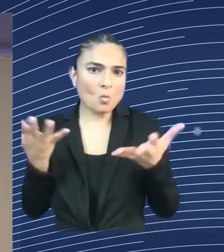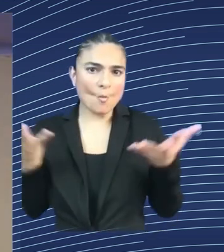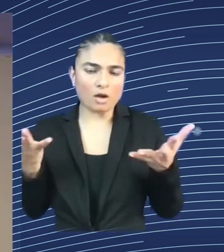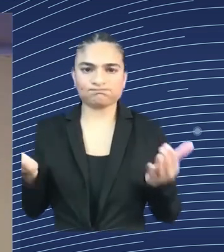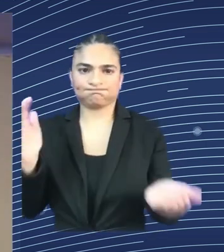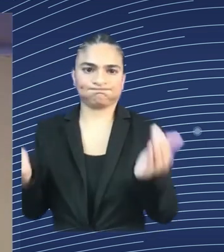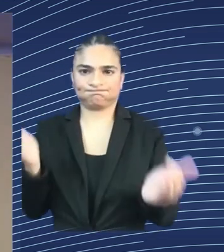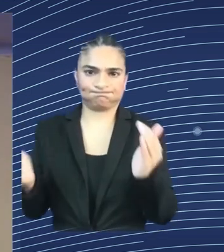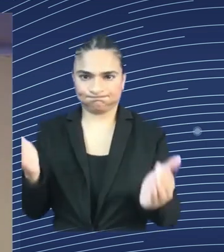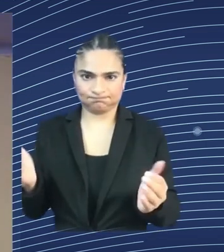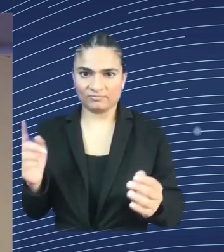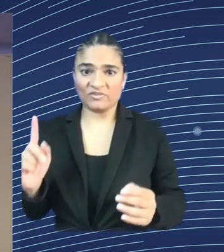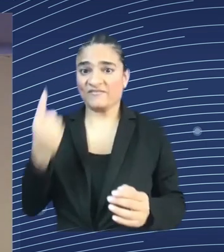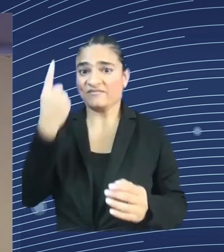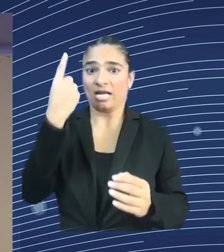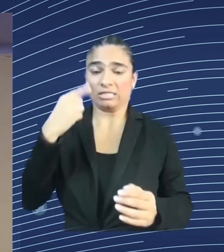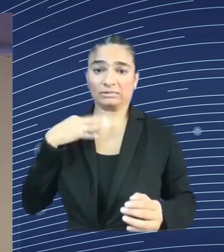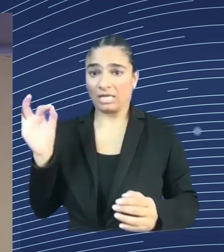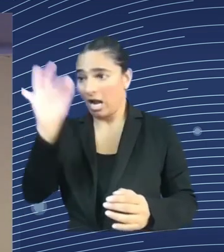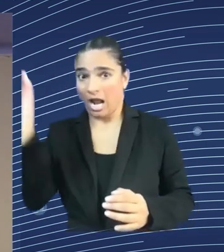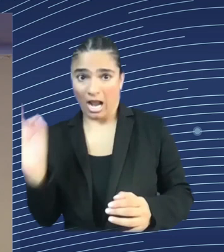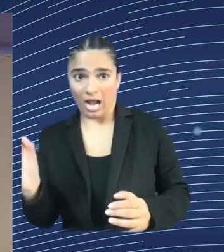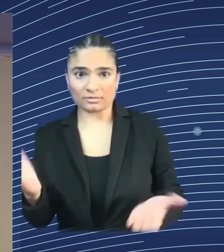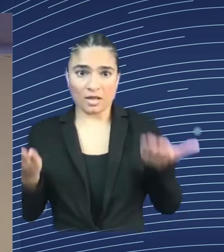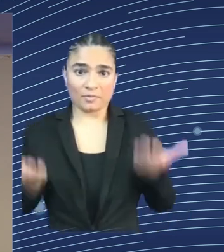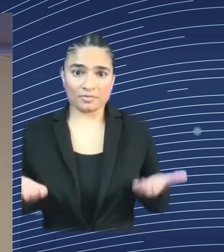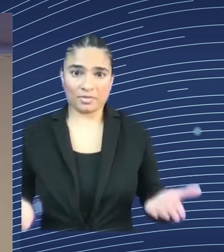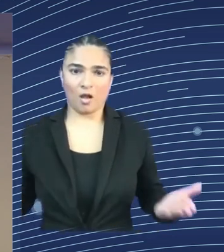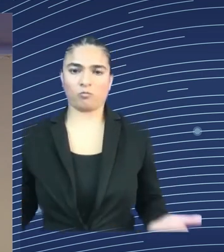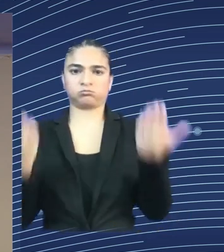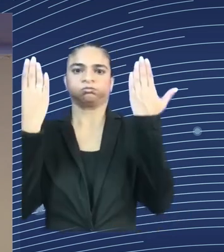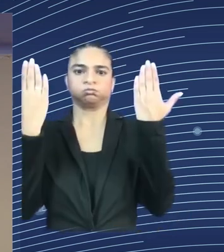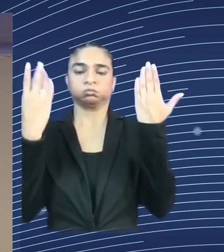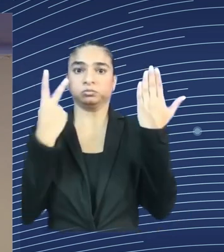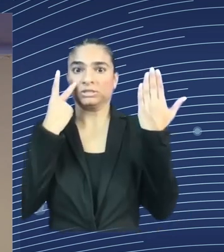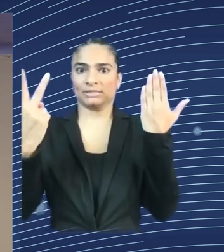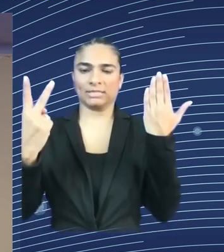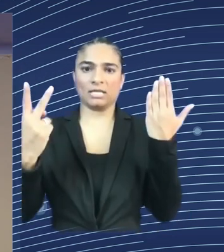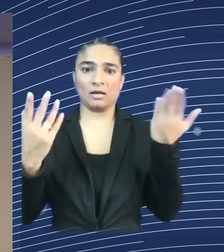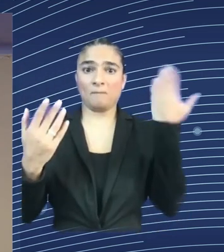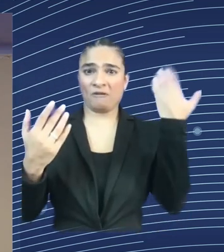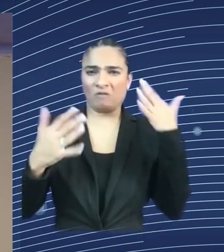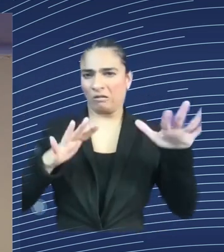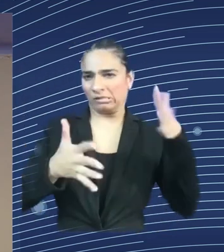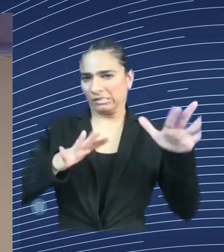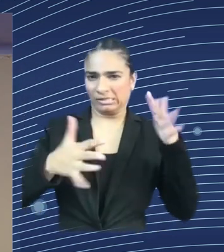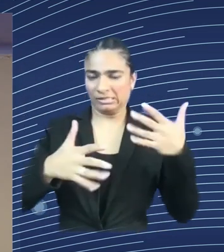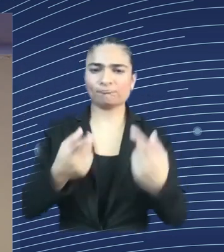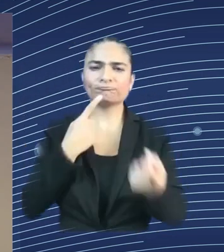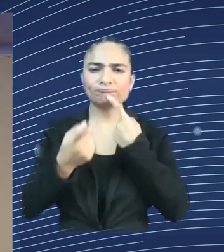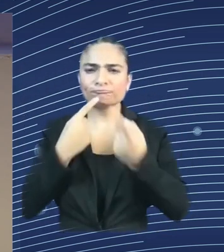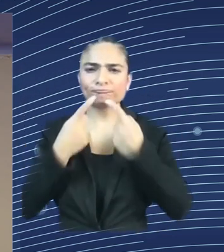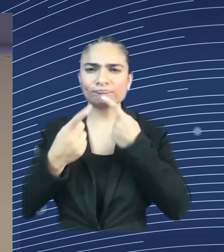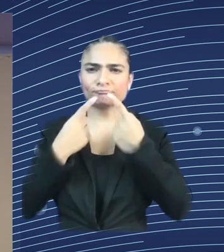discussions we have, significantly more positive, in fact. I'll share it with you. Those who believed